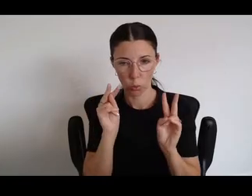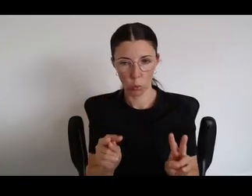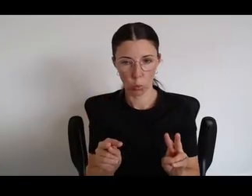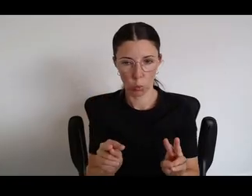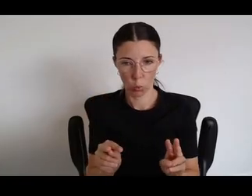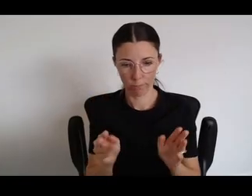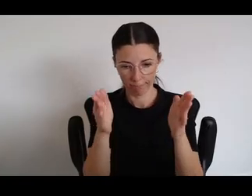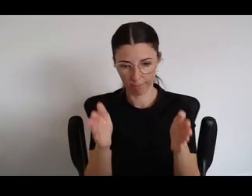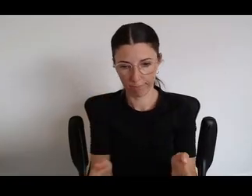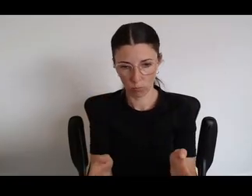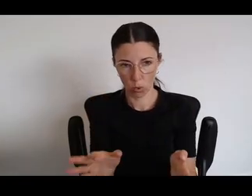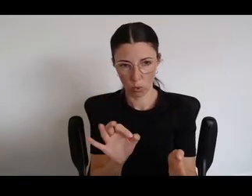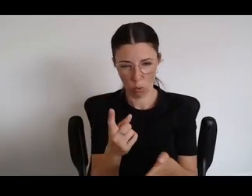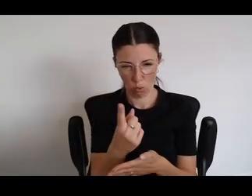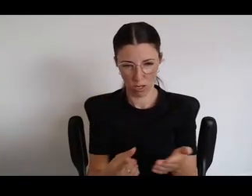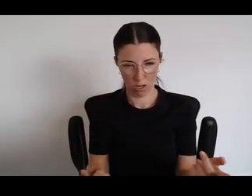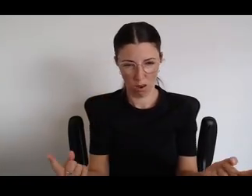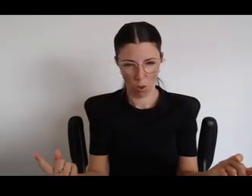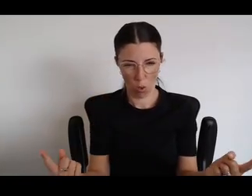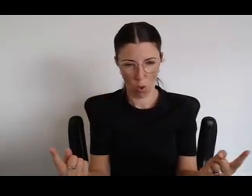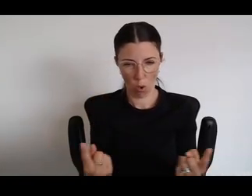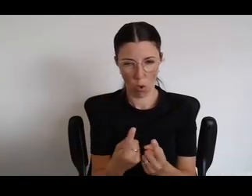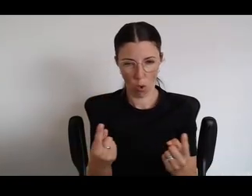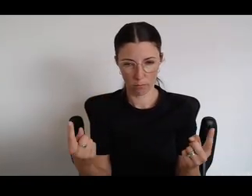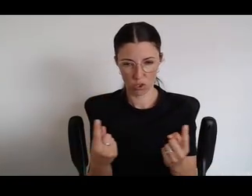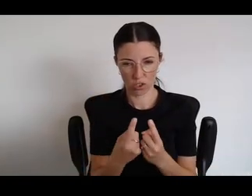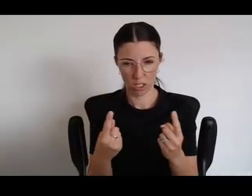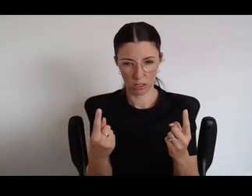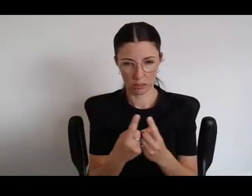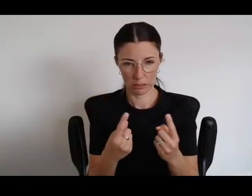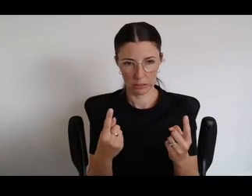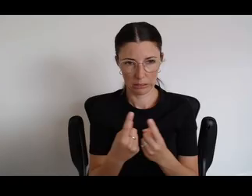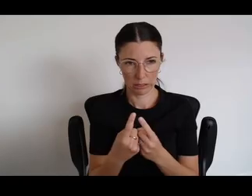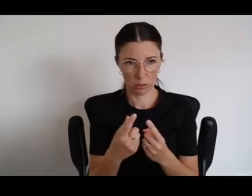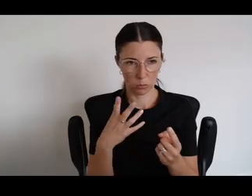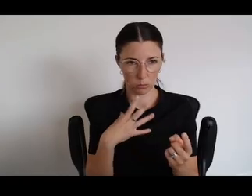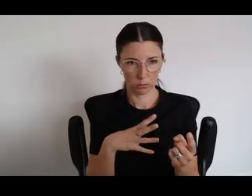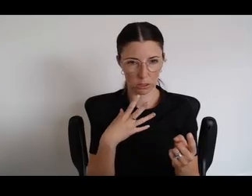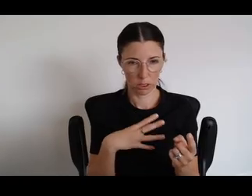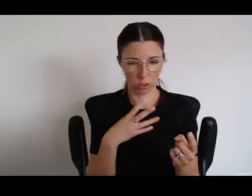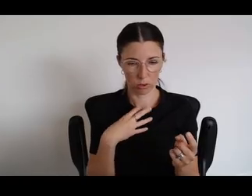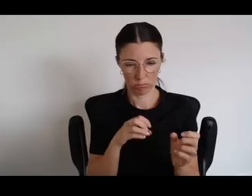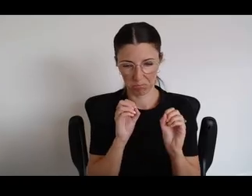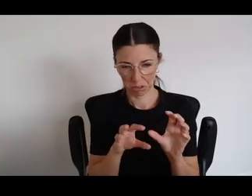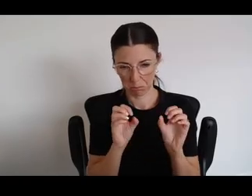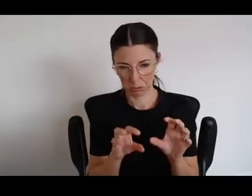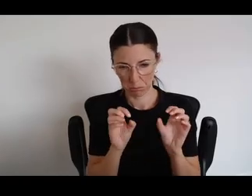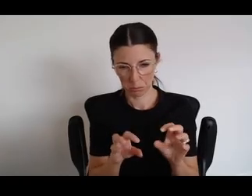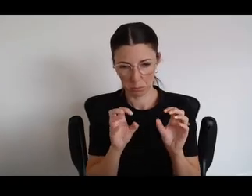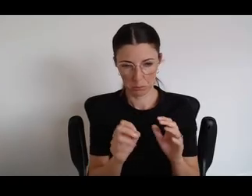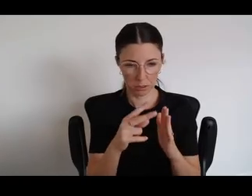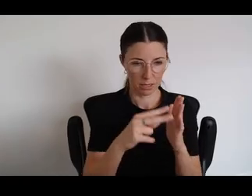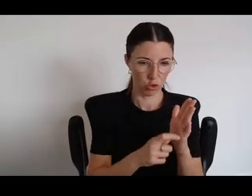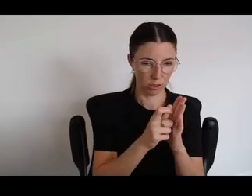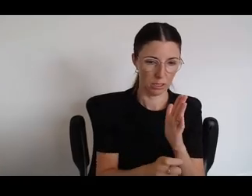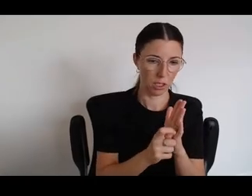kind of objects where we try to transfer literacy and numeracy things in their minds.